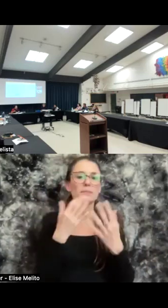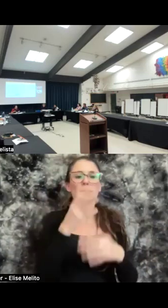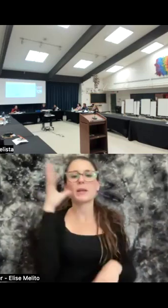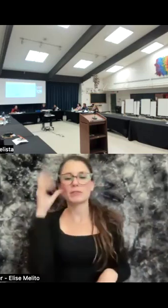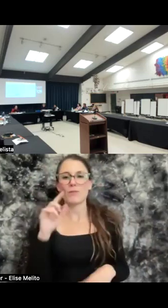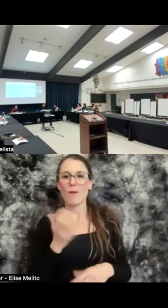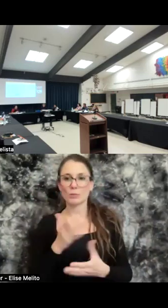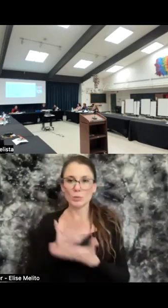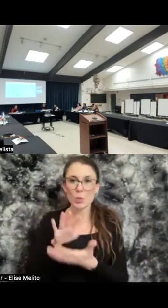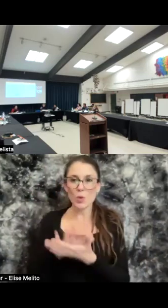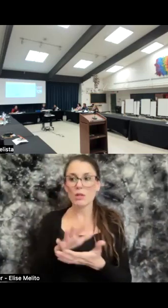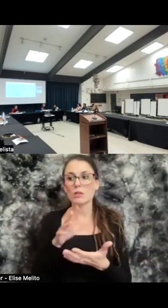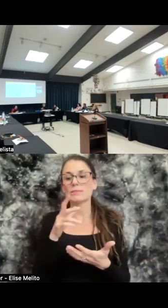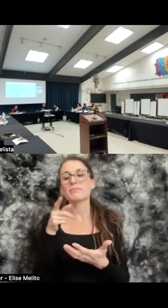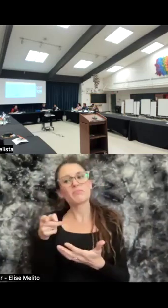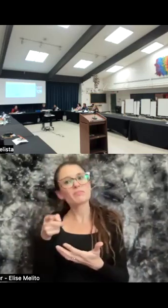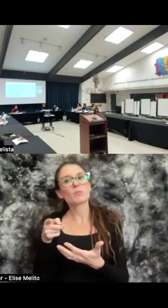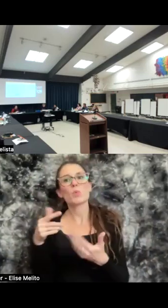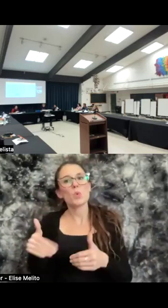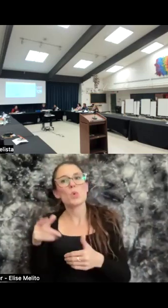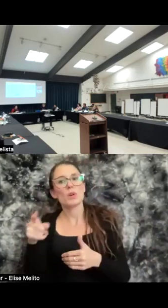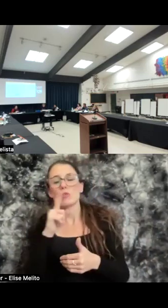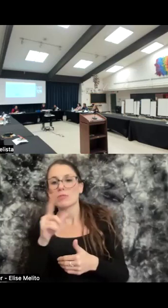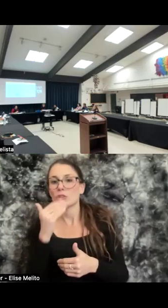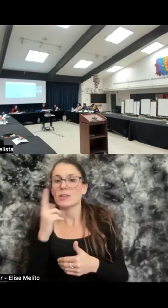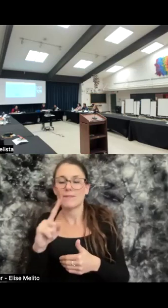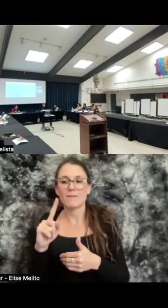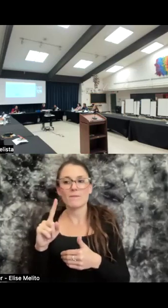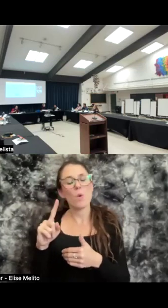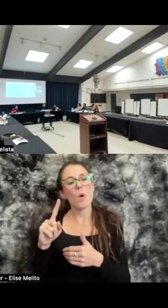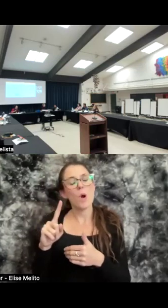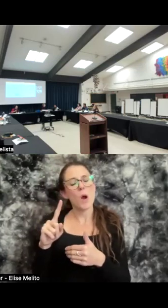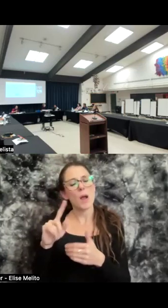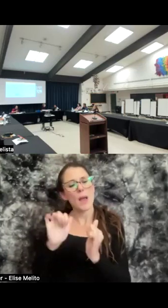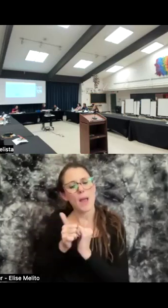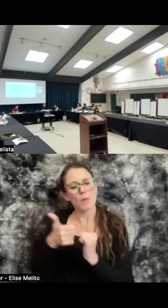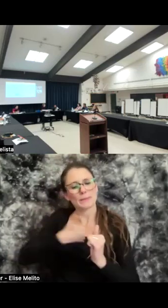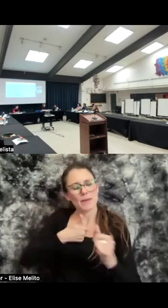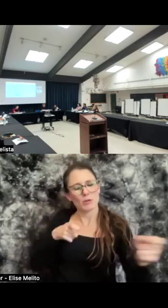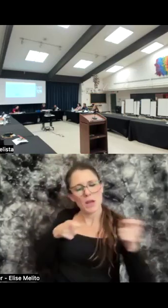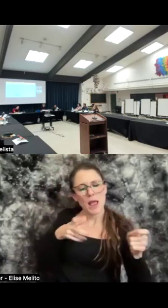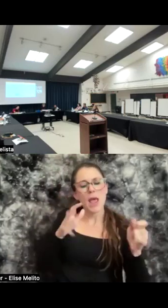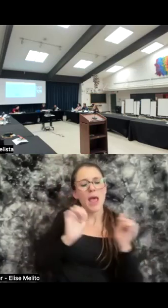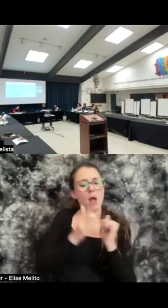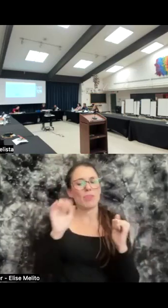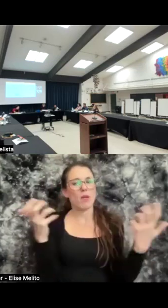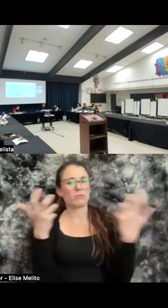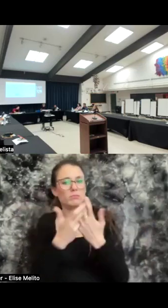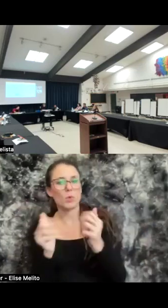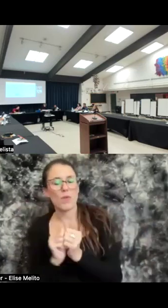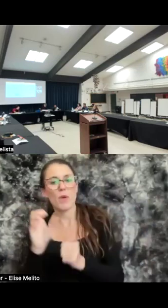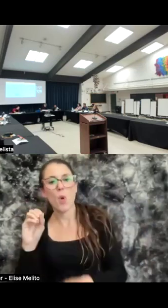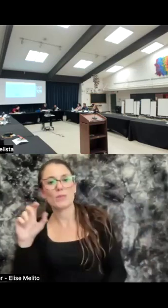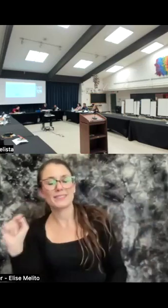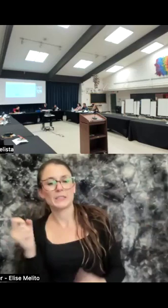school to address this kind of area around self-regulation and how it aligns with OT supports at AEA.